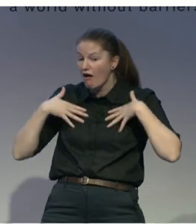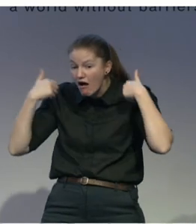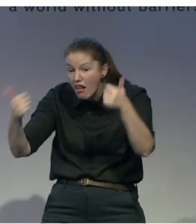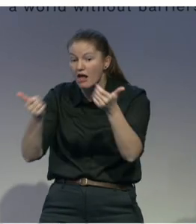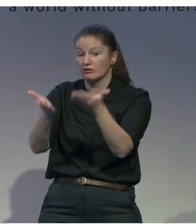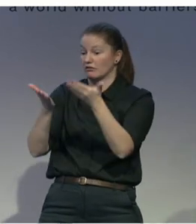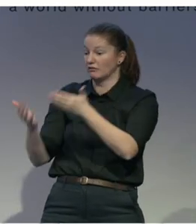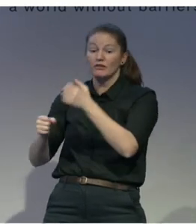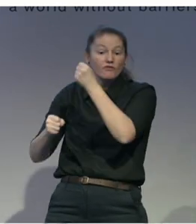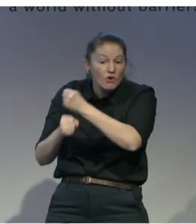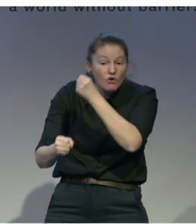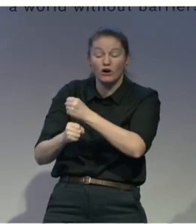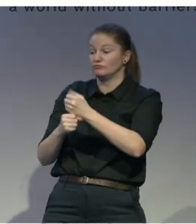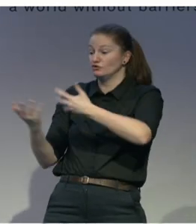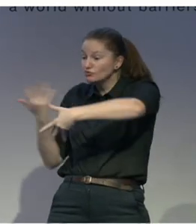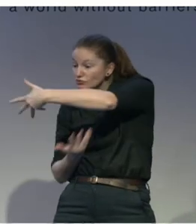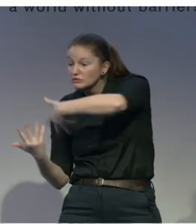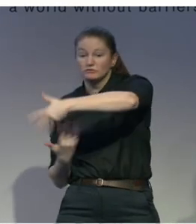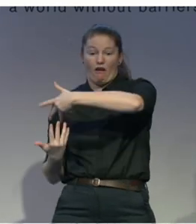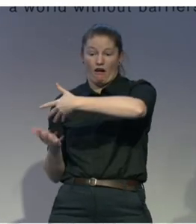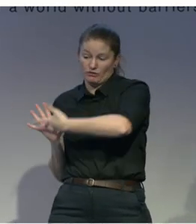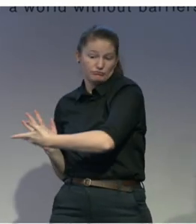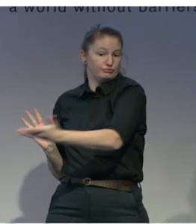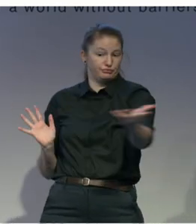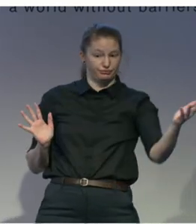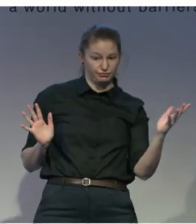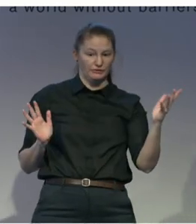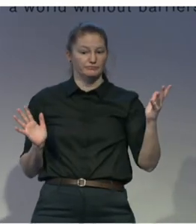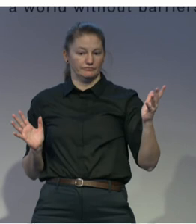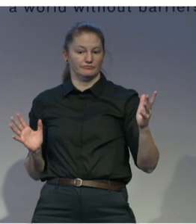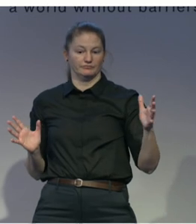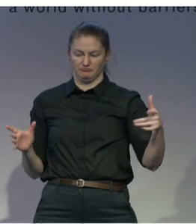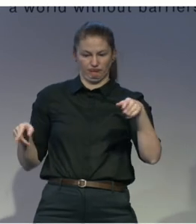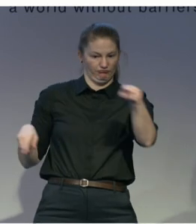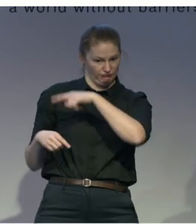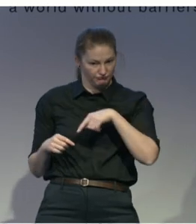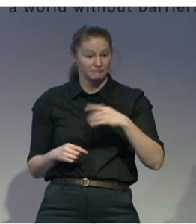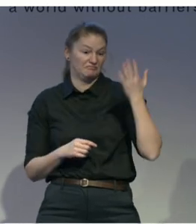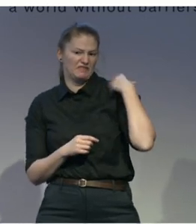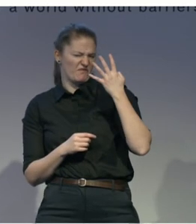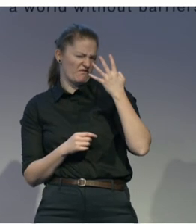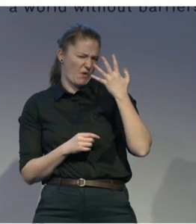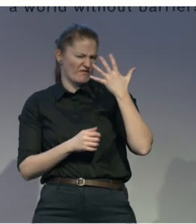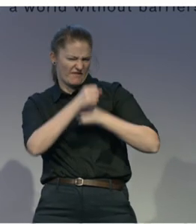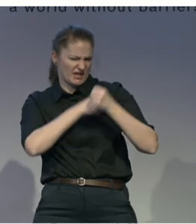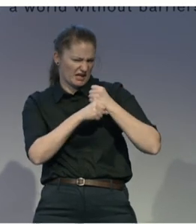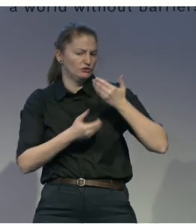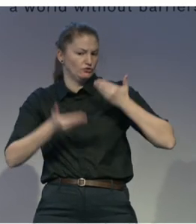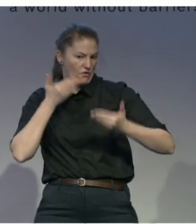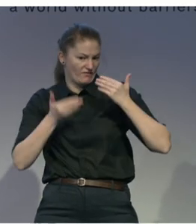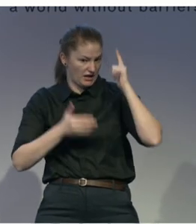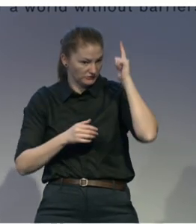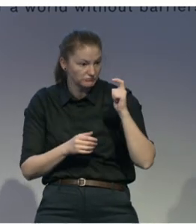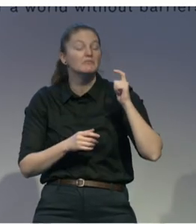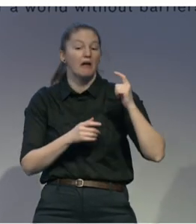happened 4 years ago. At the end of the event, they decided that they had to keep working, decide to